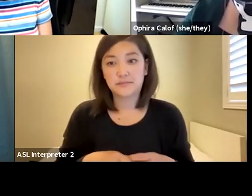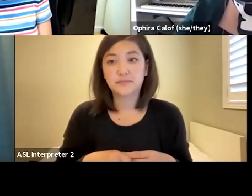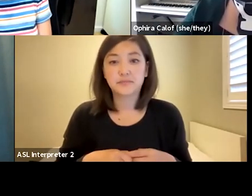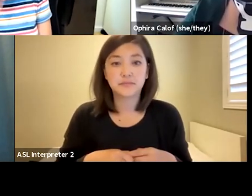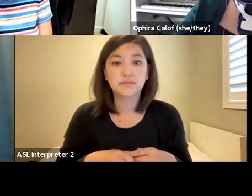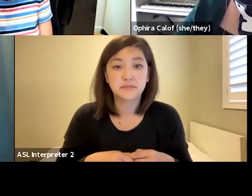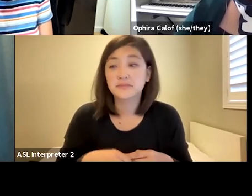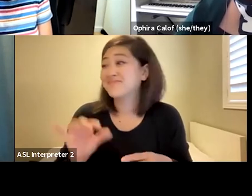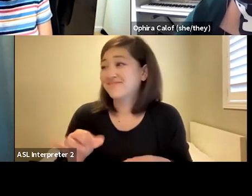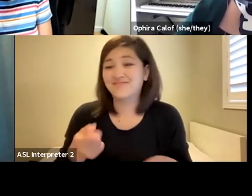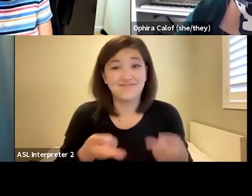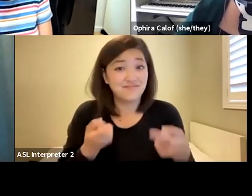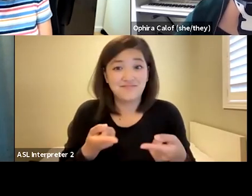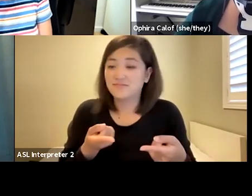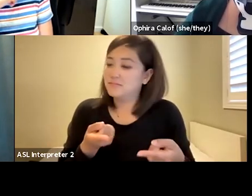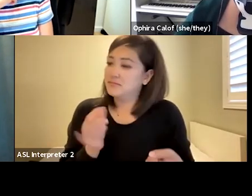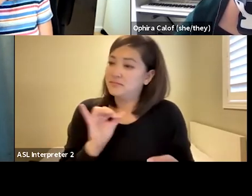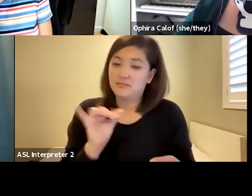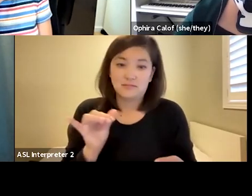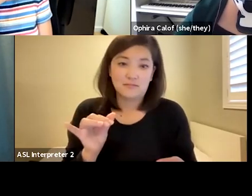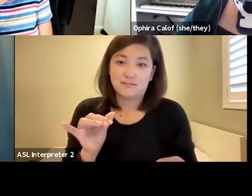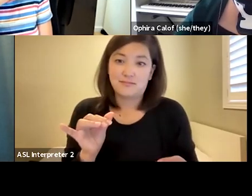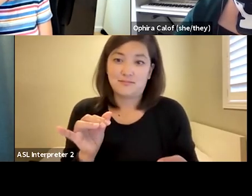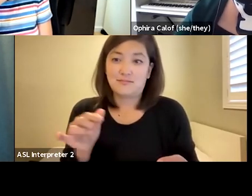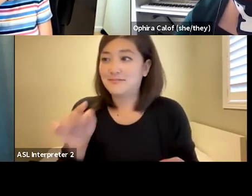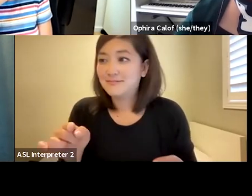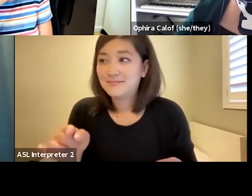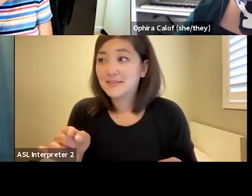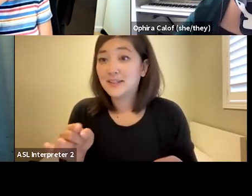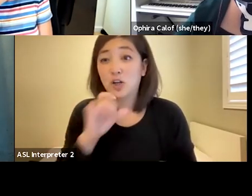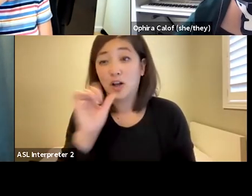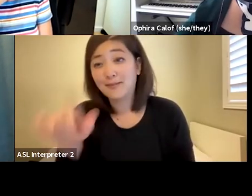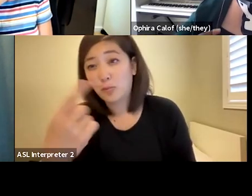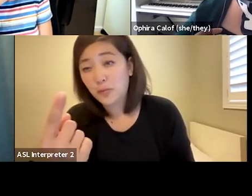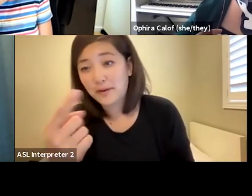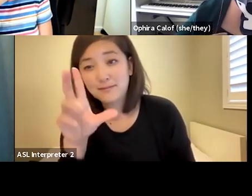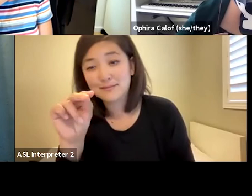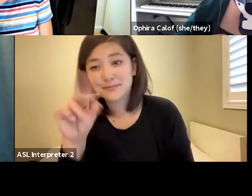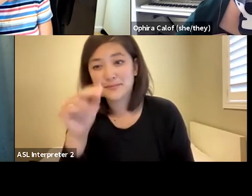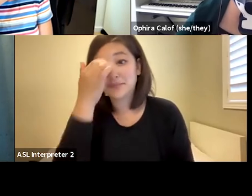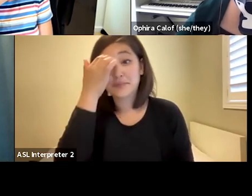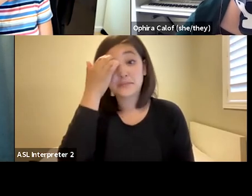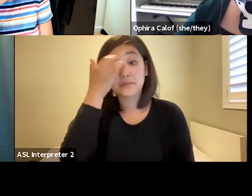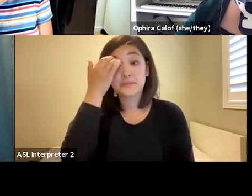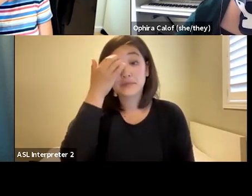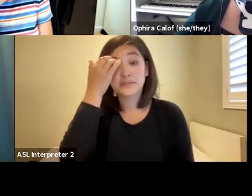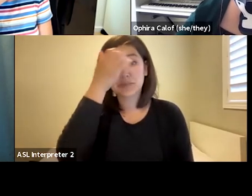That's something I struggle with so much. So I relate, you are not alone by a long shot.